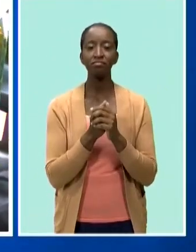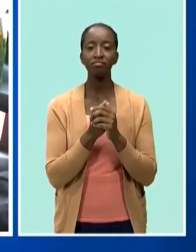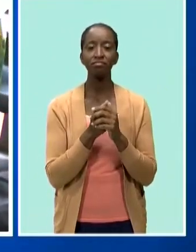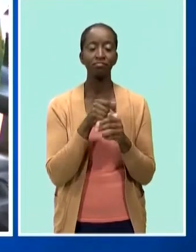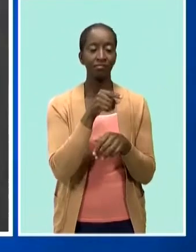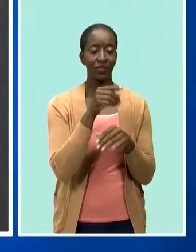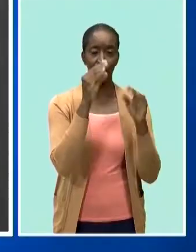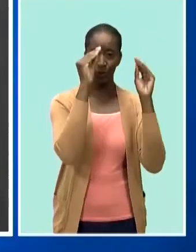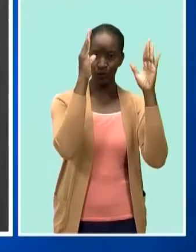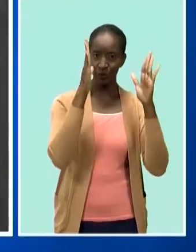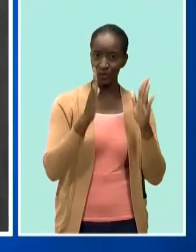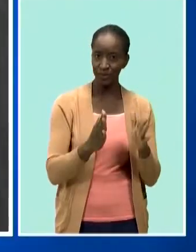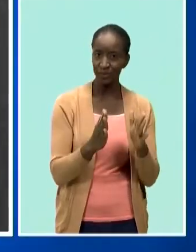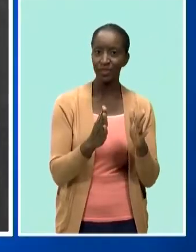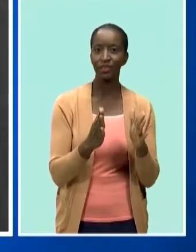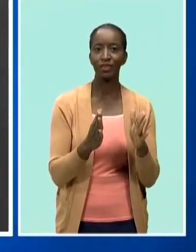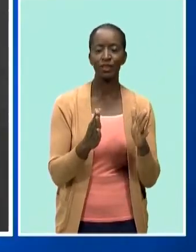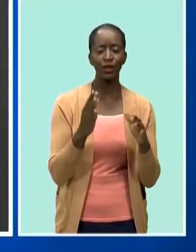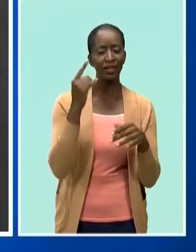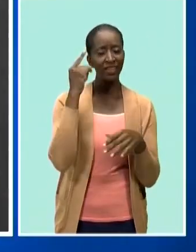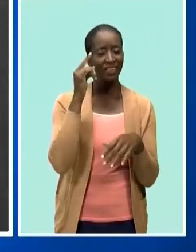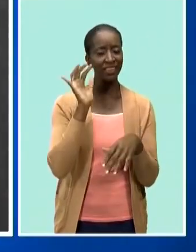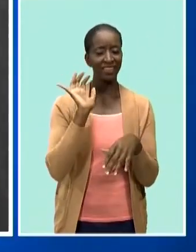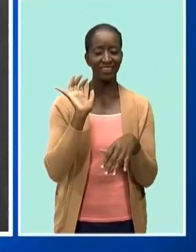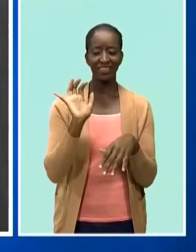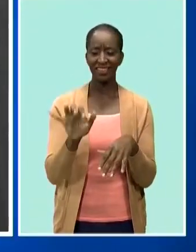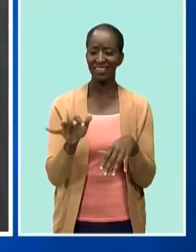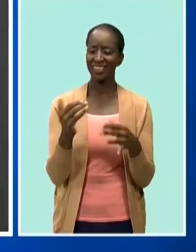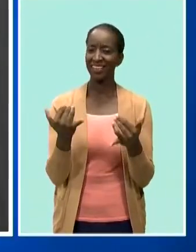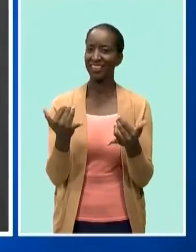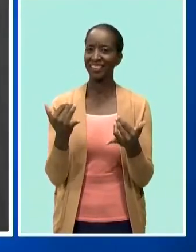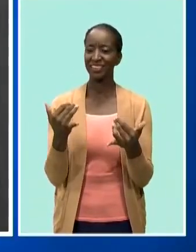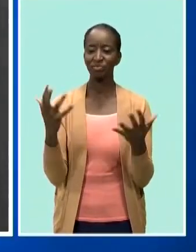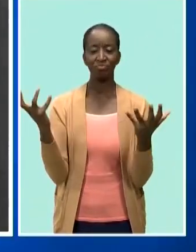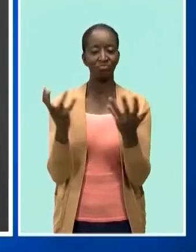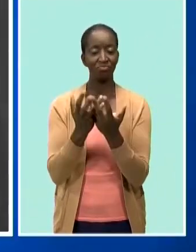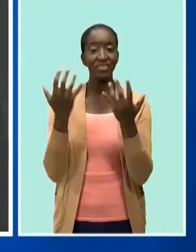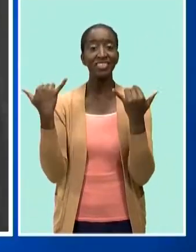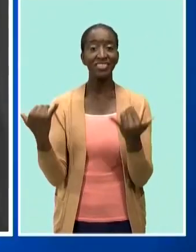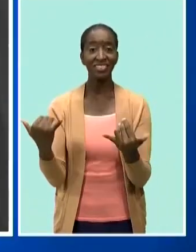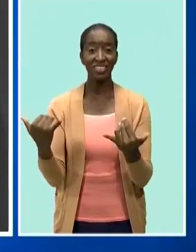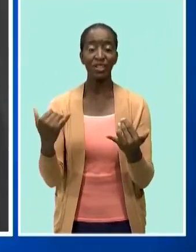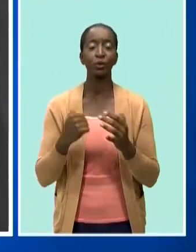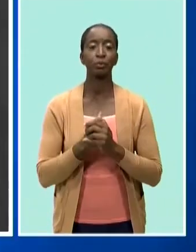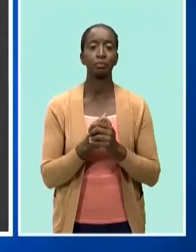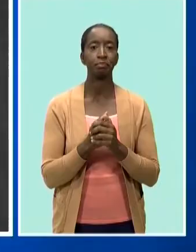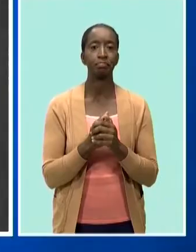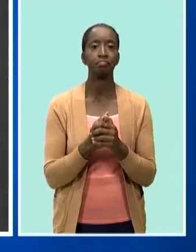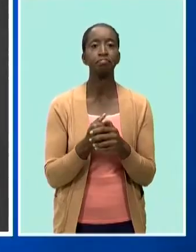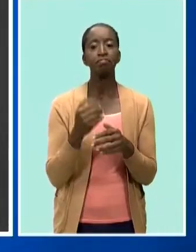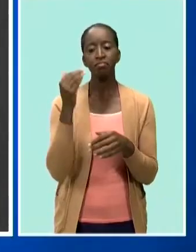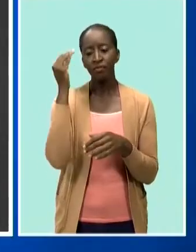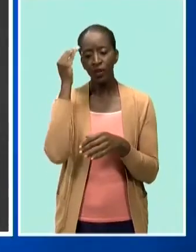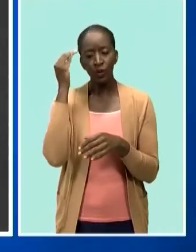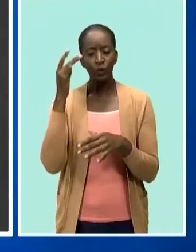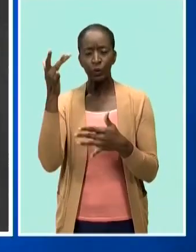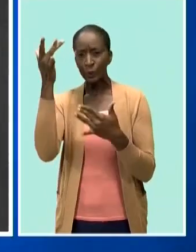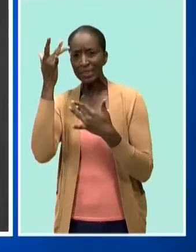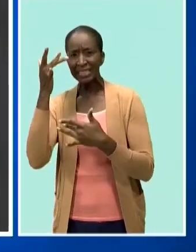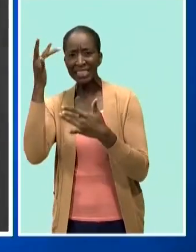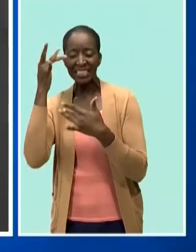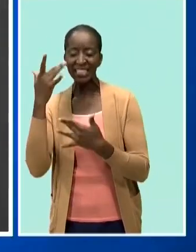Ralma Newton, believes it's especially timely. Because non-communicable diseases such as cardiovascular